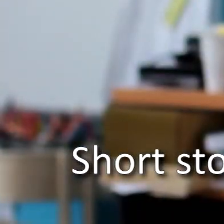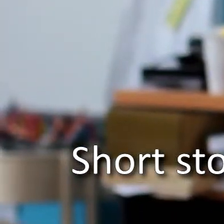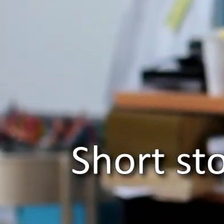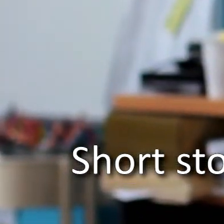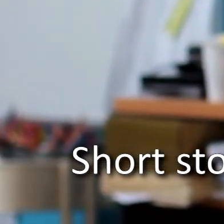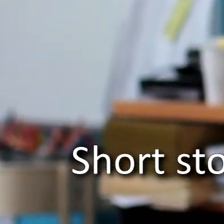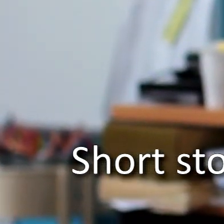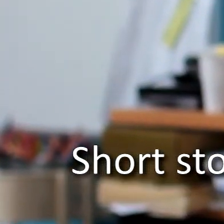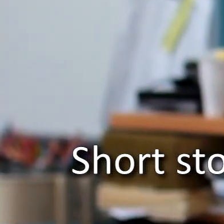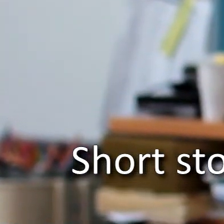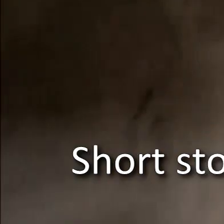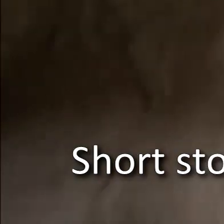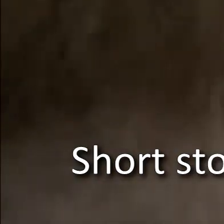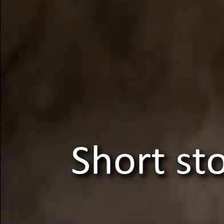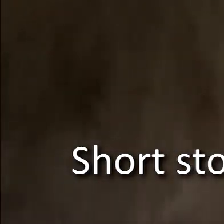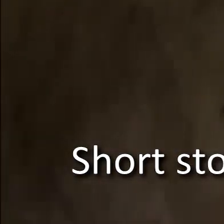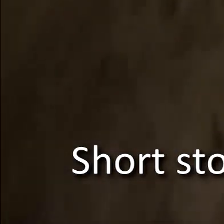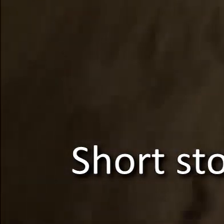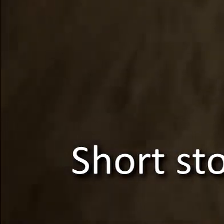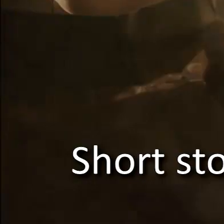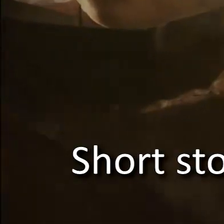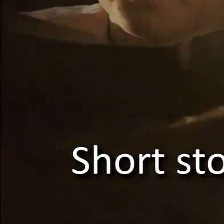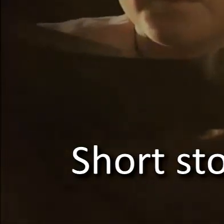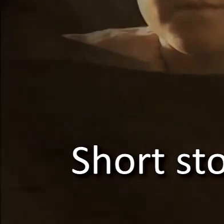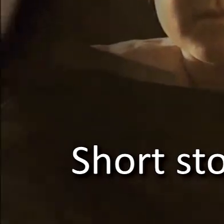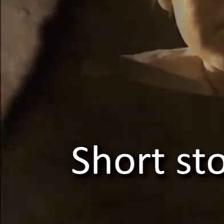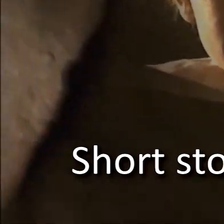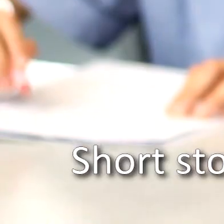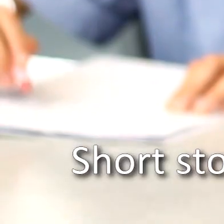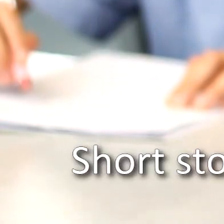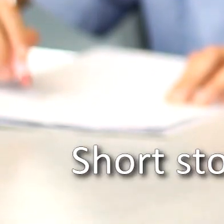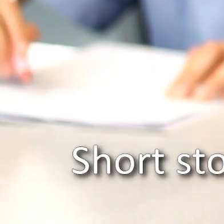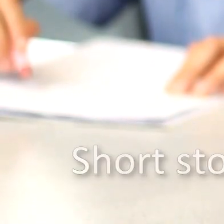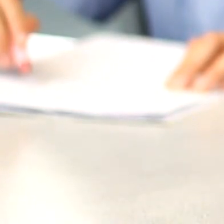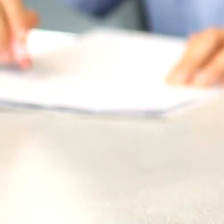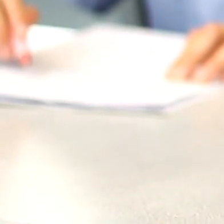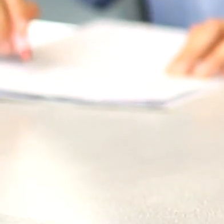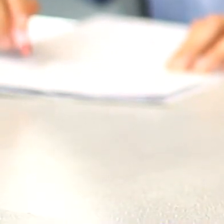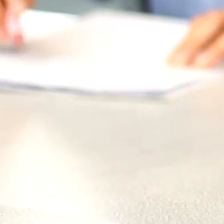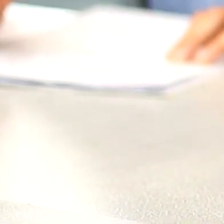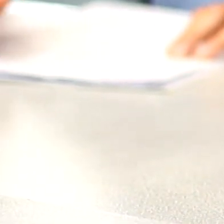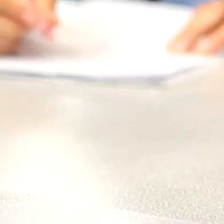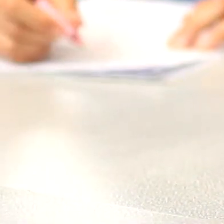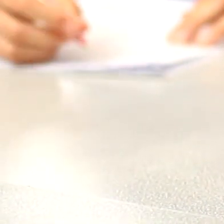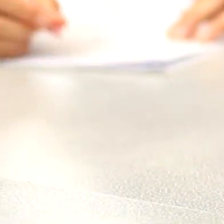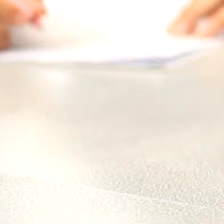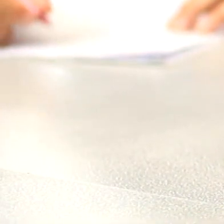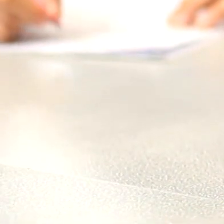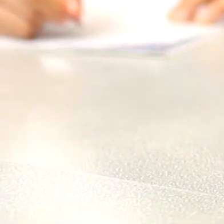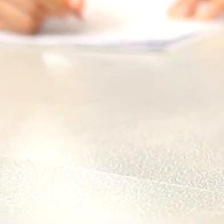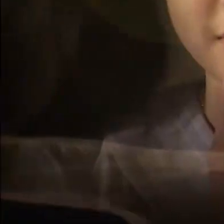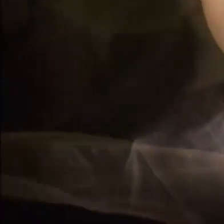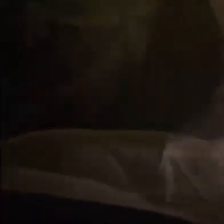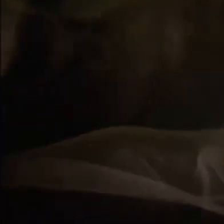I am the magician! I'm not weird. You're gonna get in so much